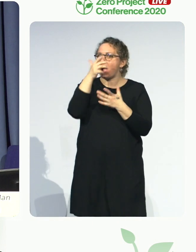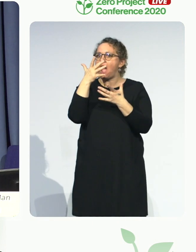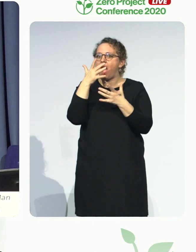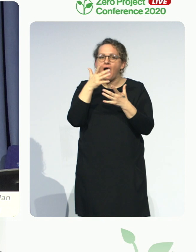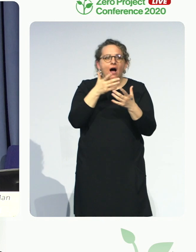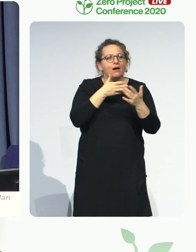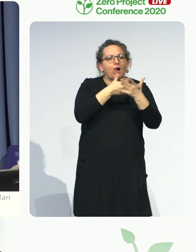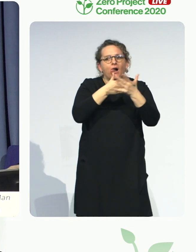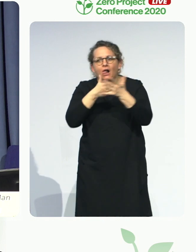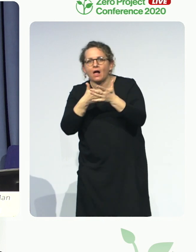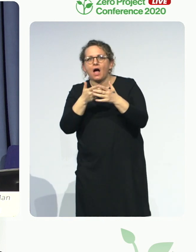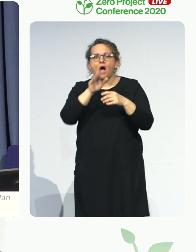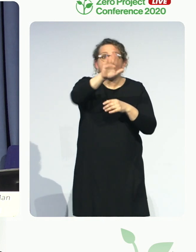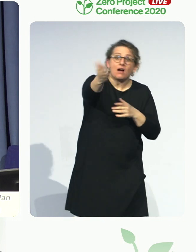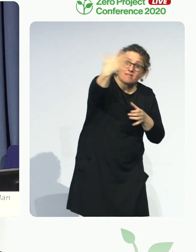not